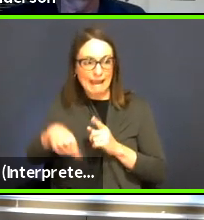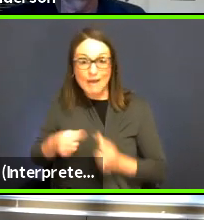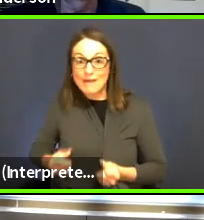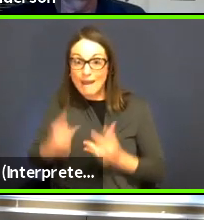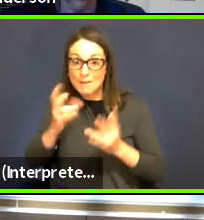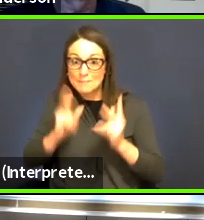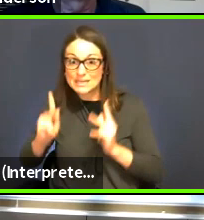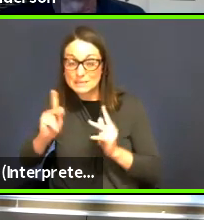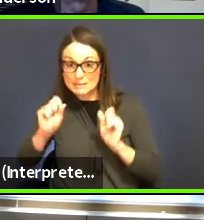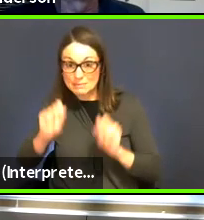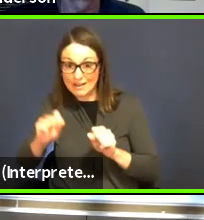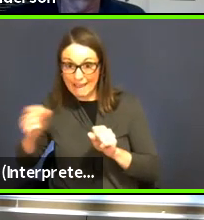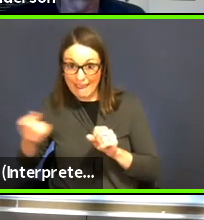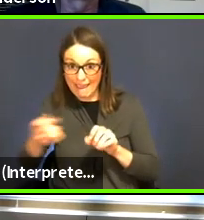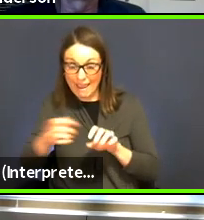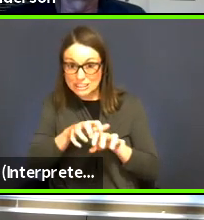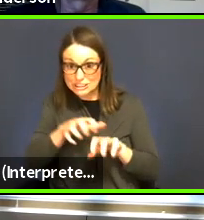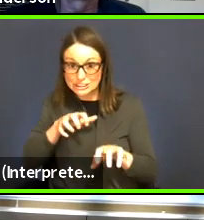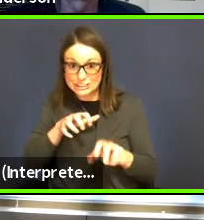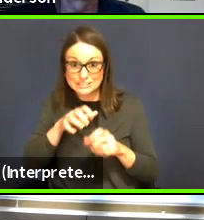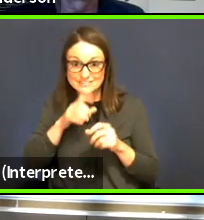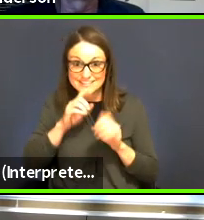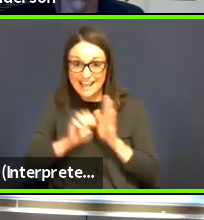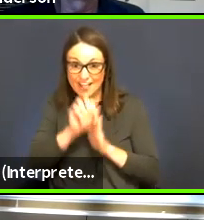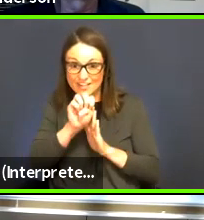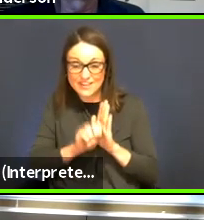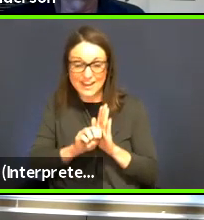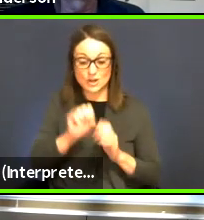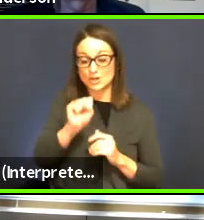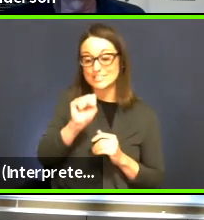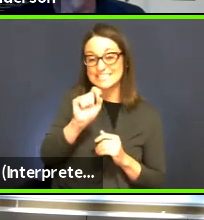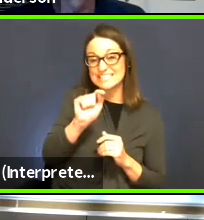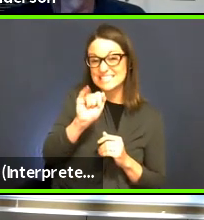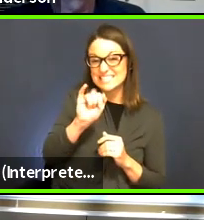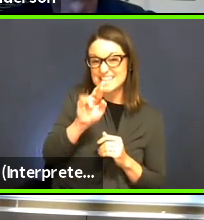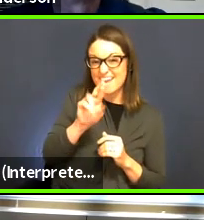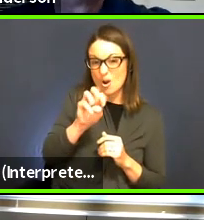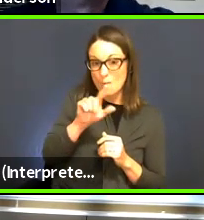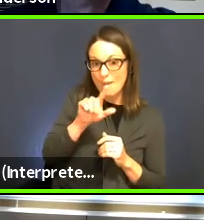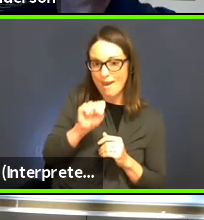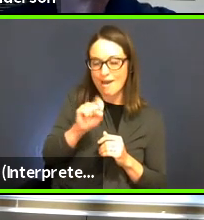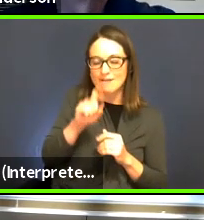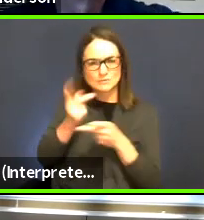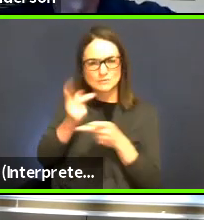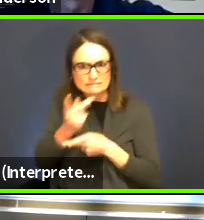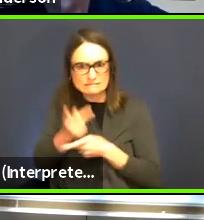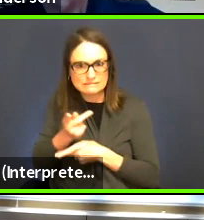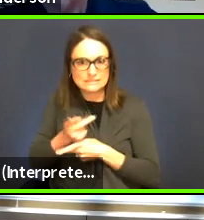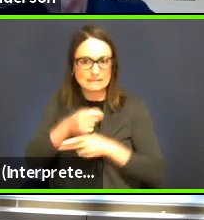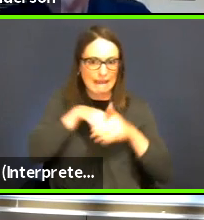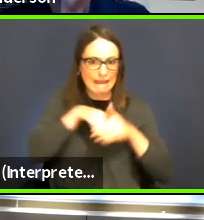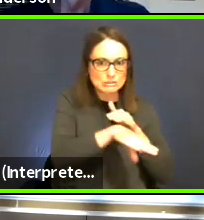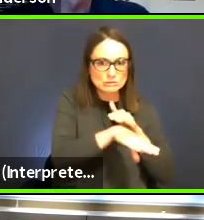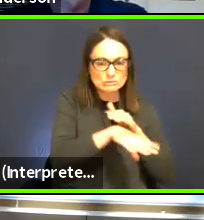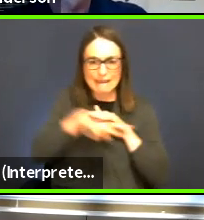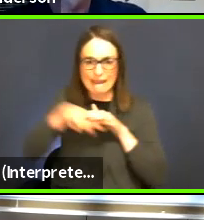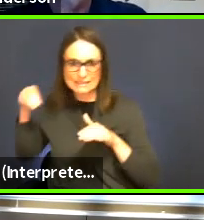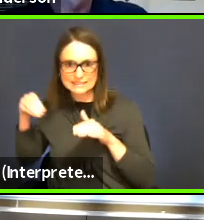as stairwells. So we're really looking at various entry and exit of the buildings in order to facilitate